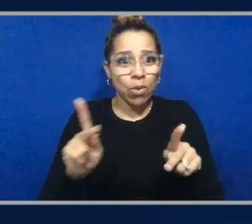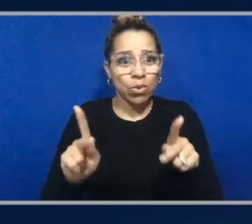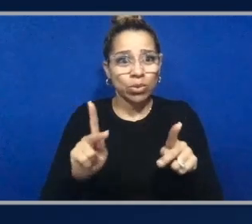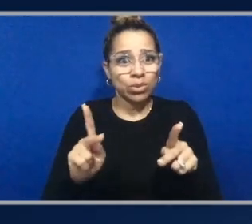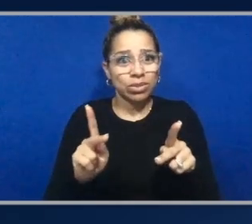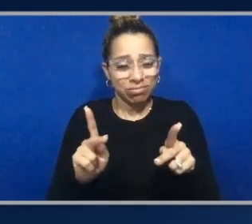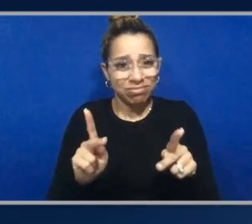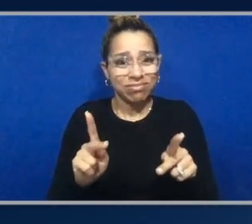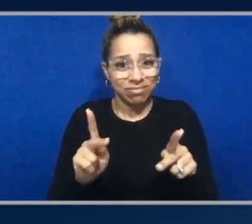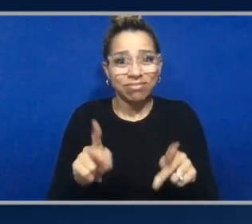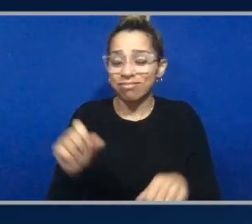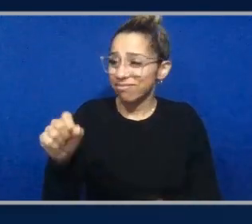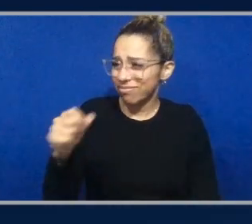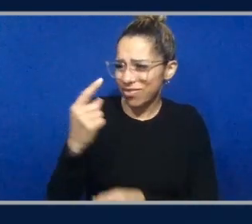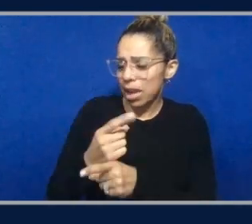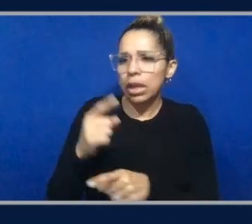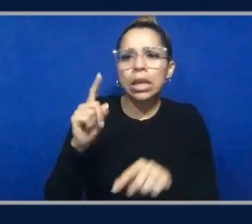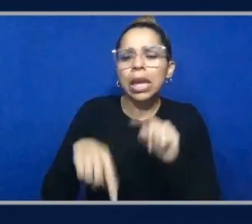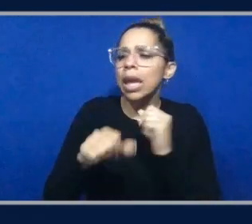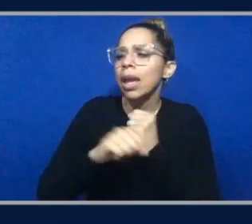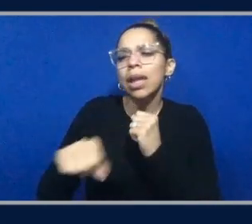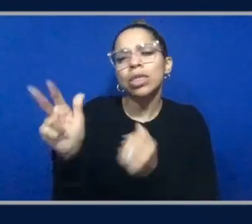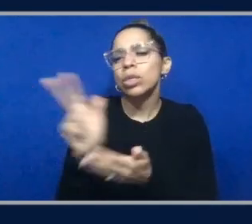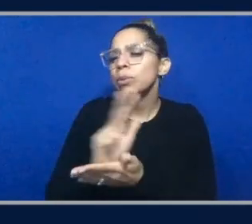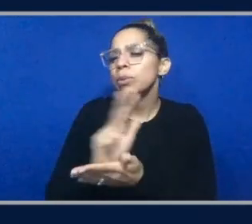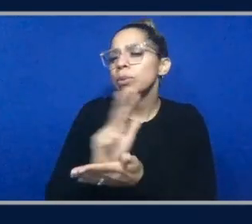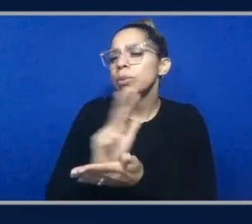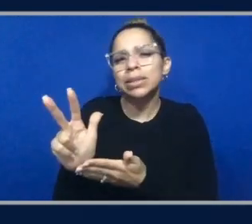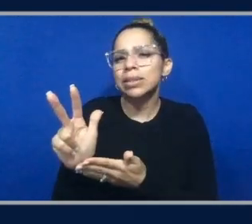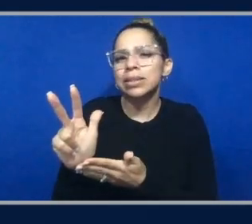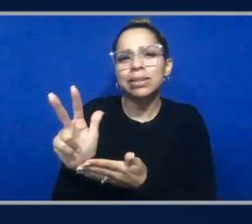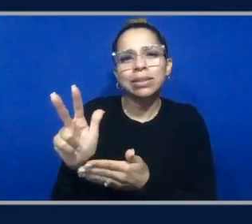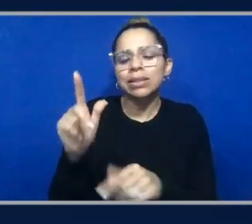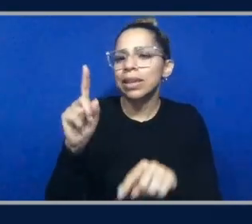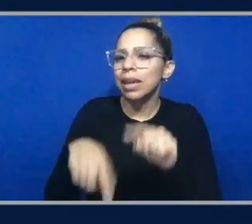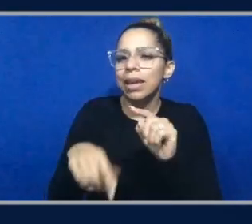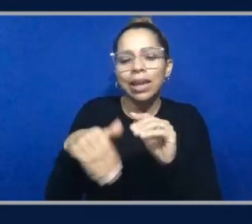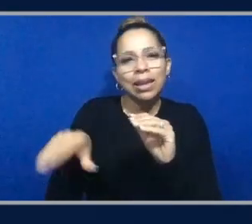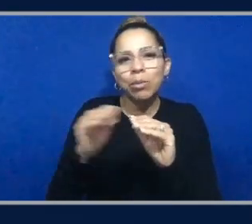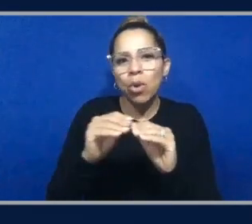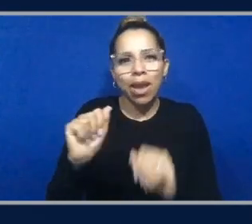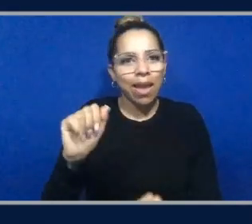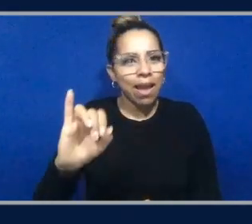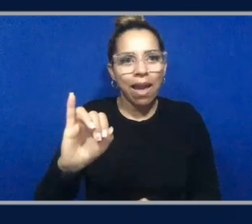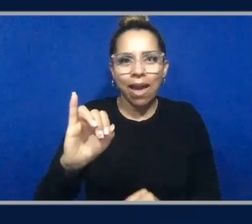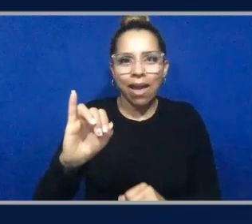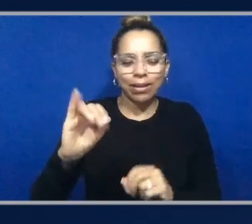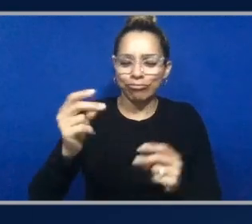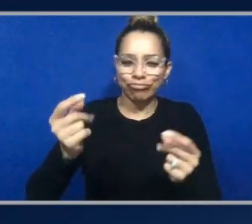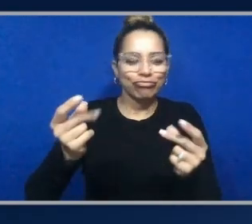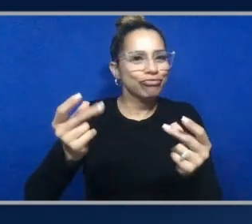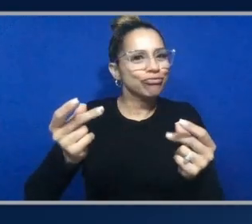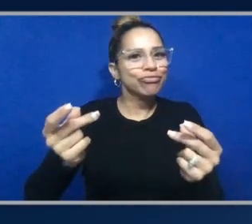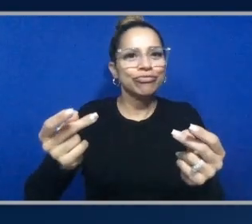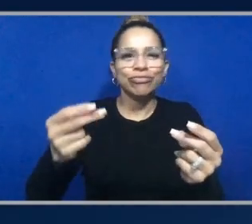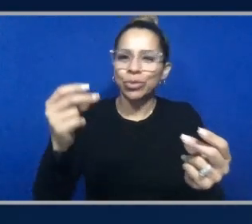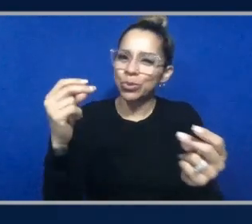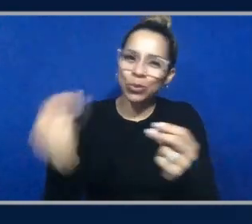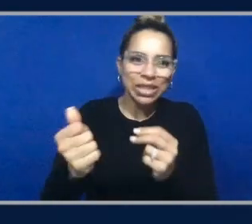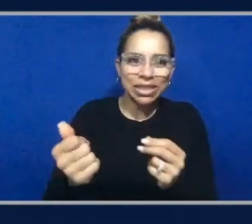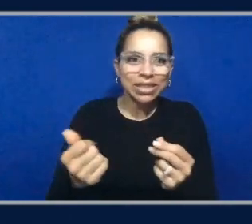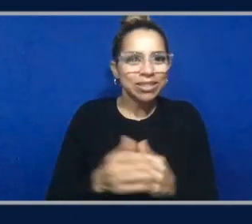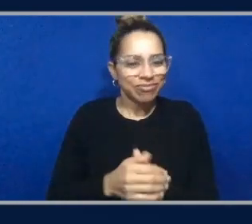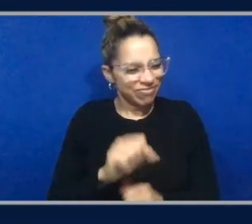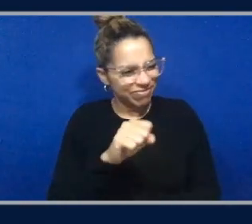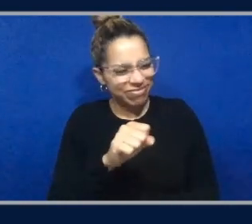can't wait for 3 weeks anymore. Like GenAI is just flying by. Too quickly. It's flying by. I think it's kind of similar with AWS as a